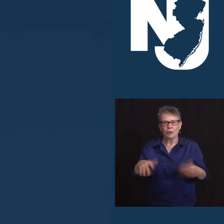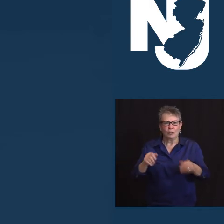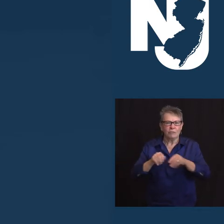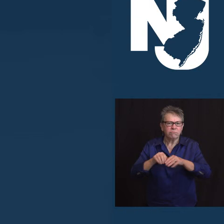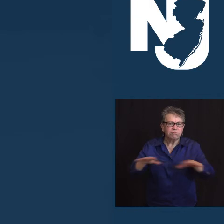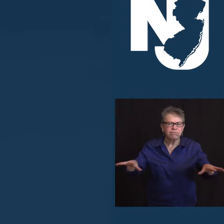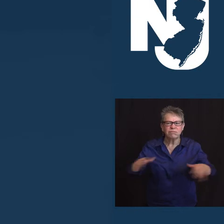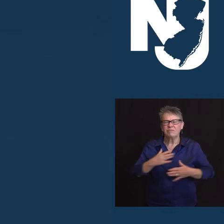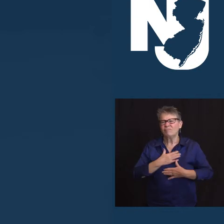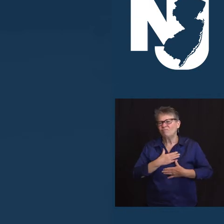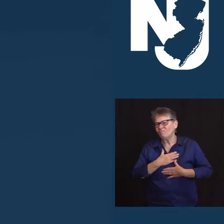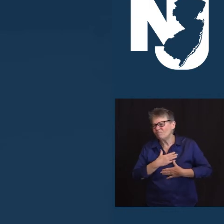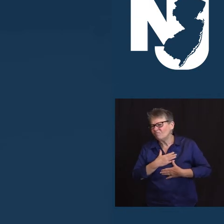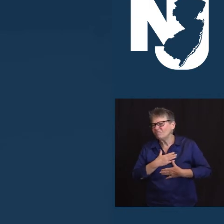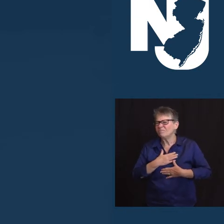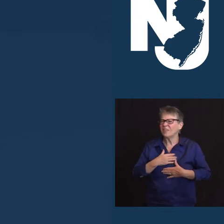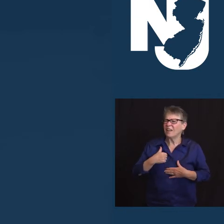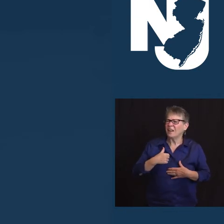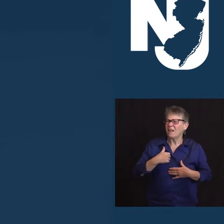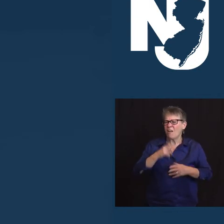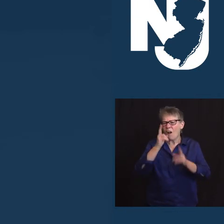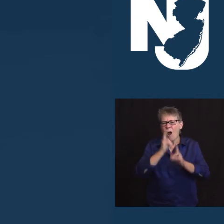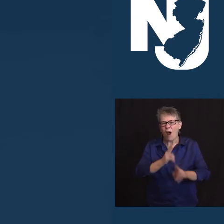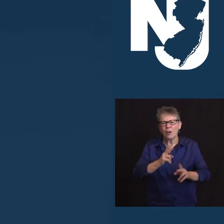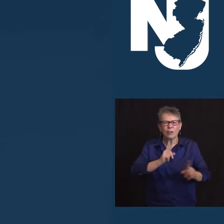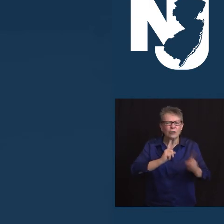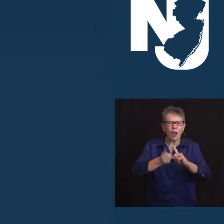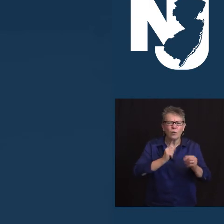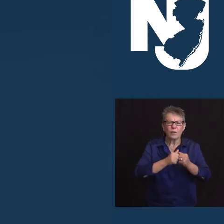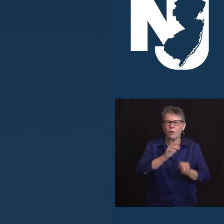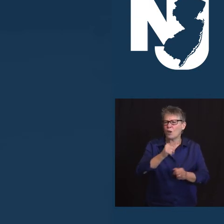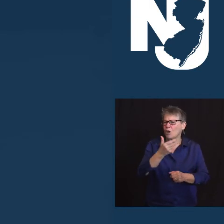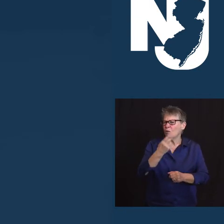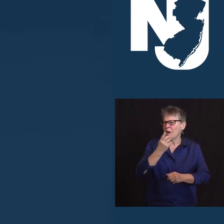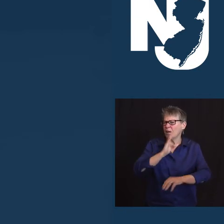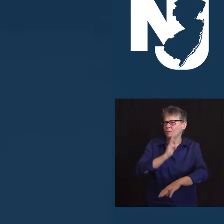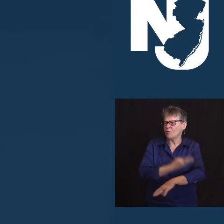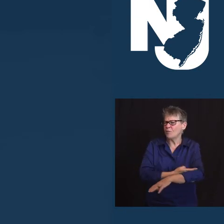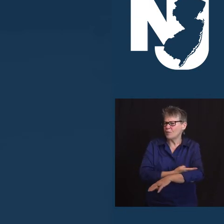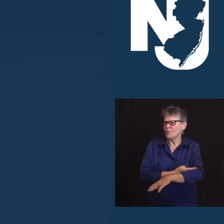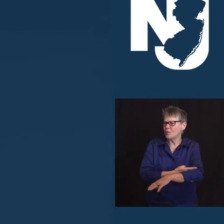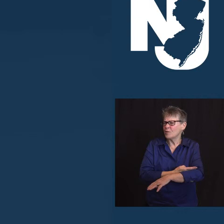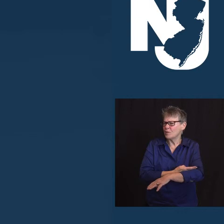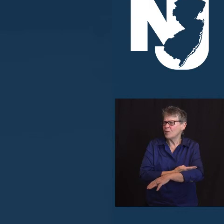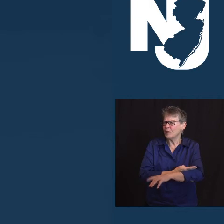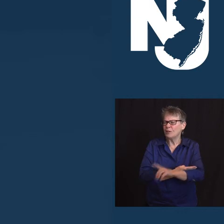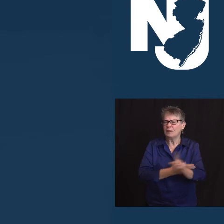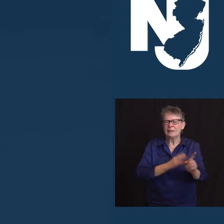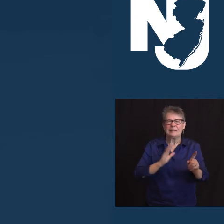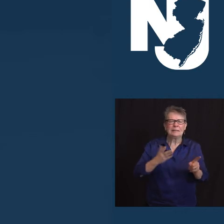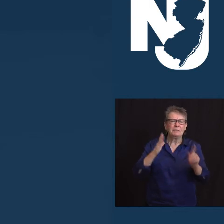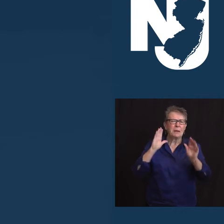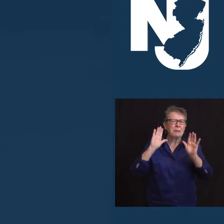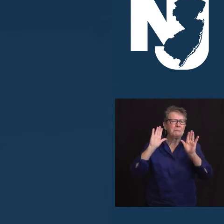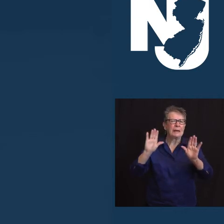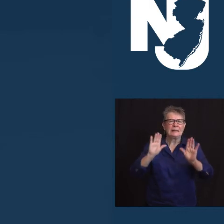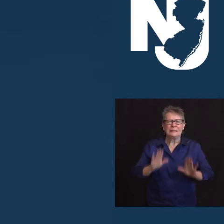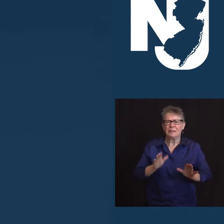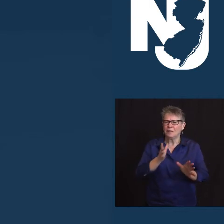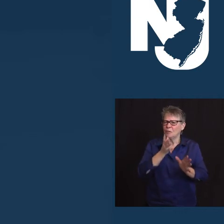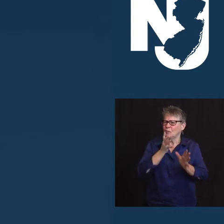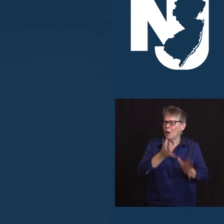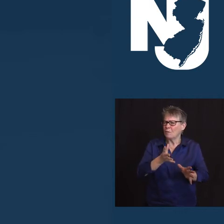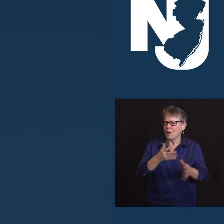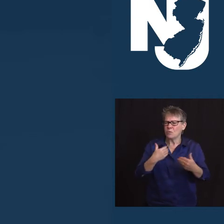her granddaughters, Kelly Joy, on Friday, and she was quite a grandmother. What a tremendous spirit who has left us. May God bless and